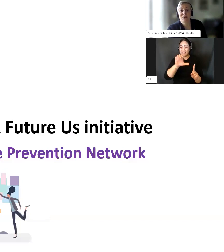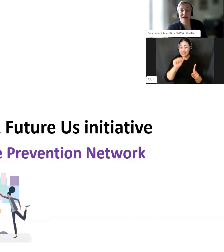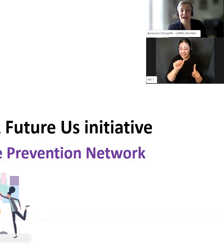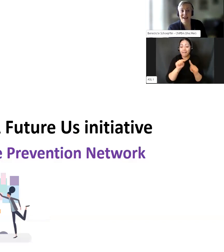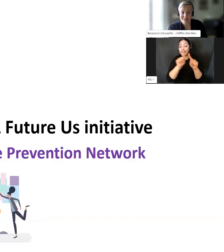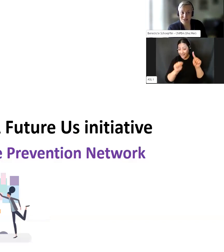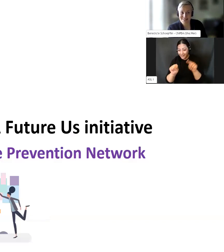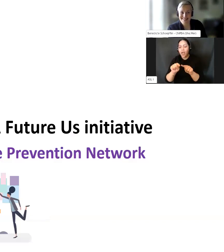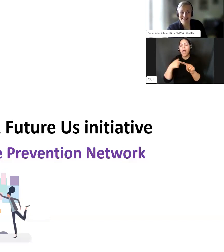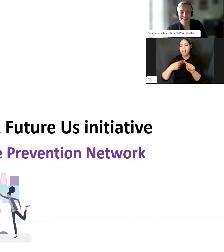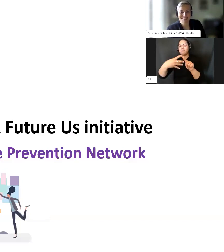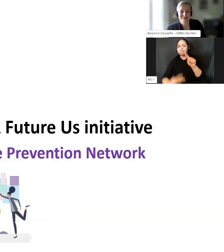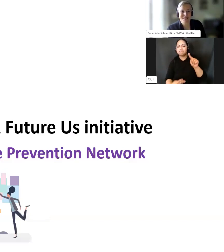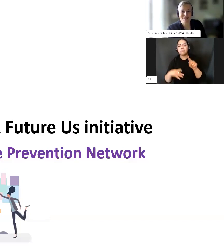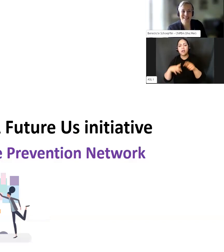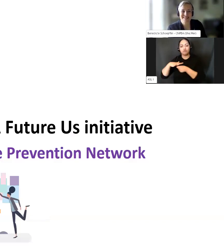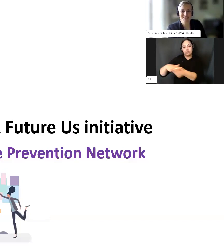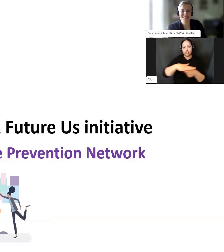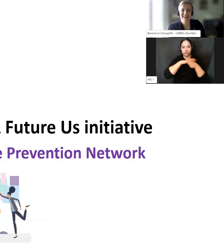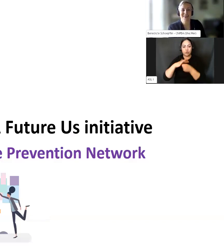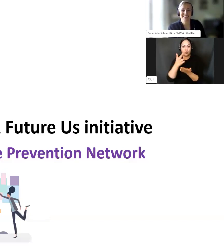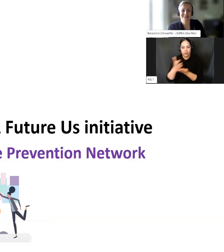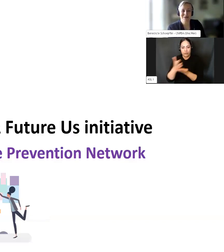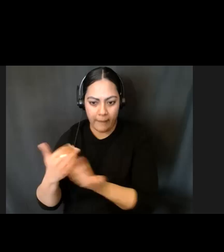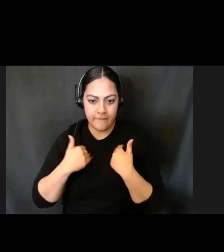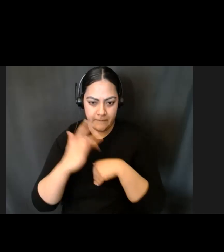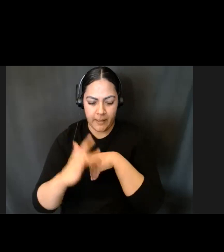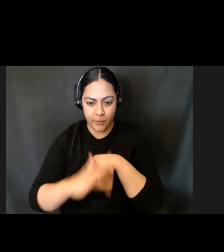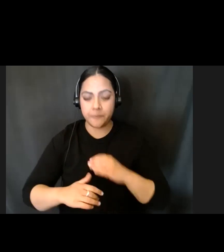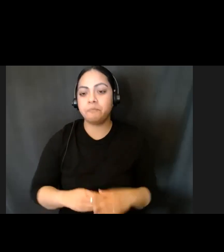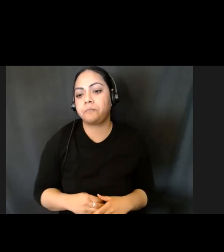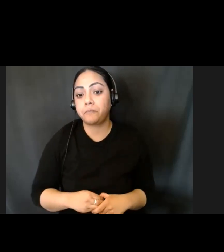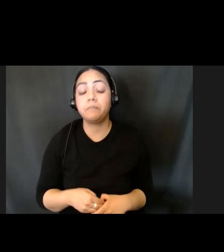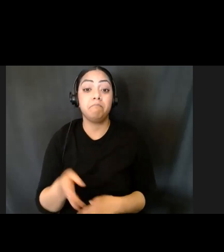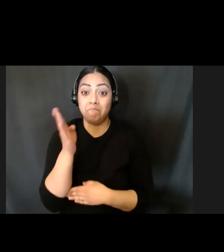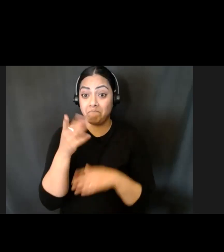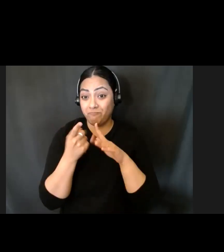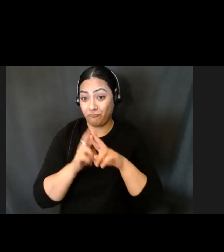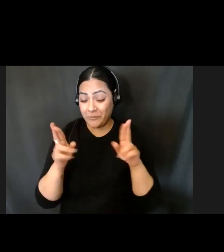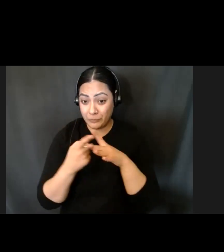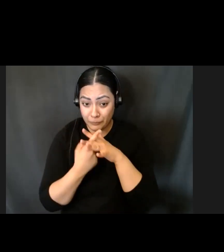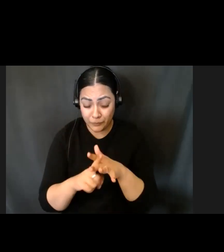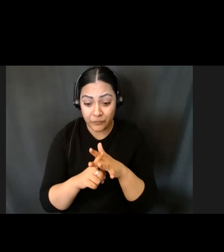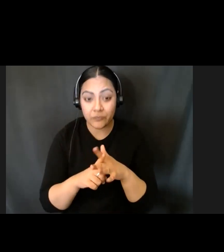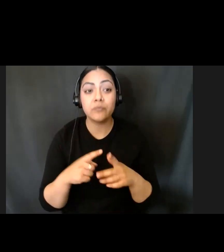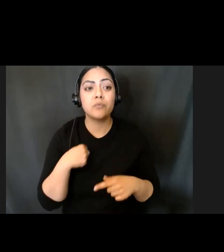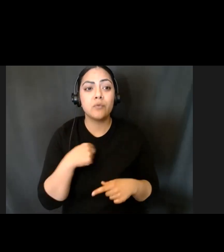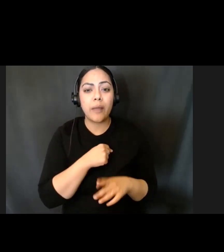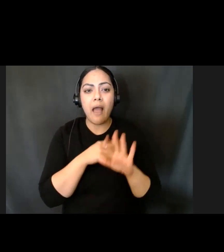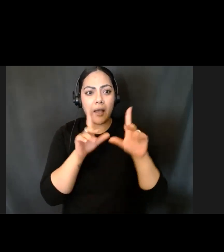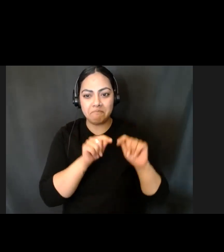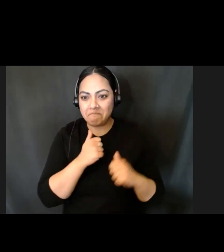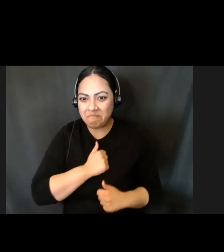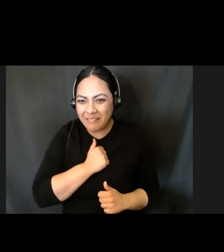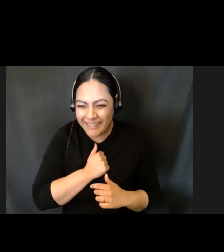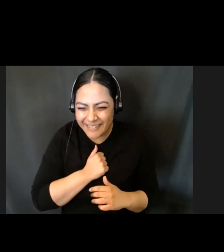So, as I mentioned, it is about time to get started on our webinar today. We are, oh, I just lost the screen, but that's